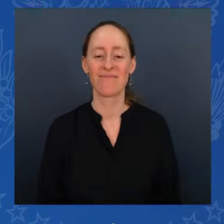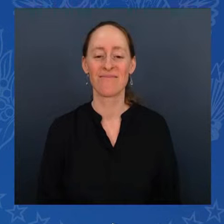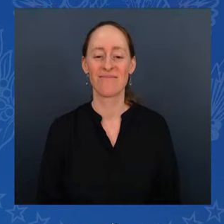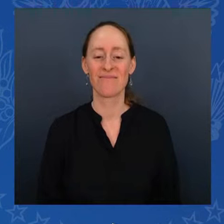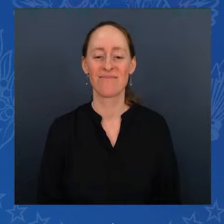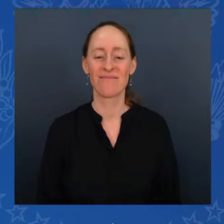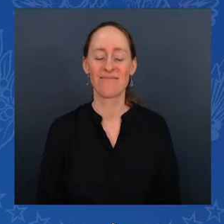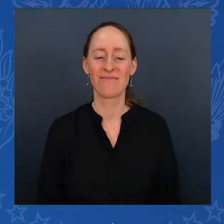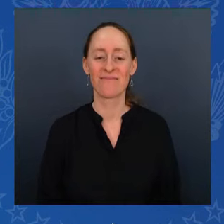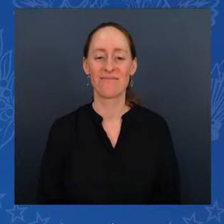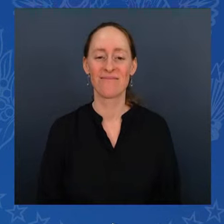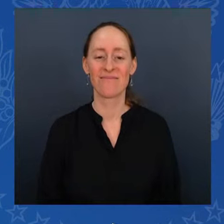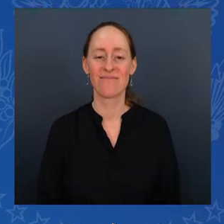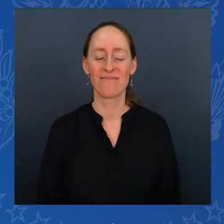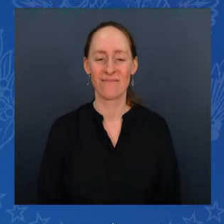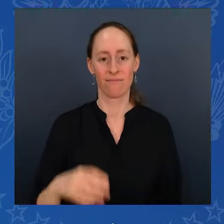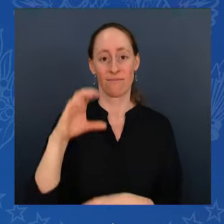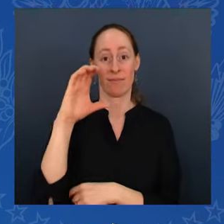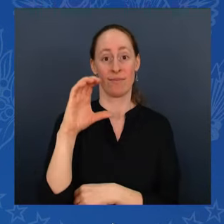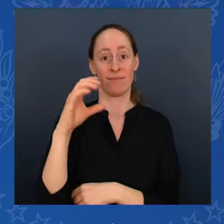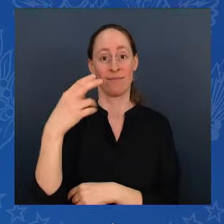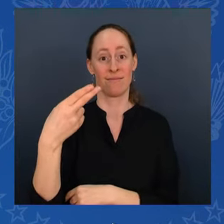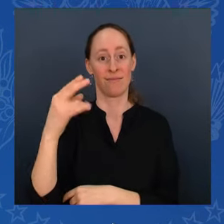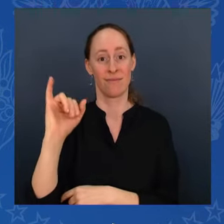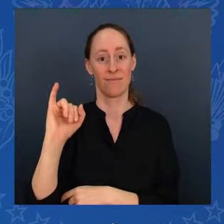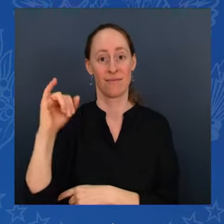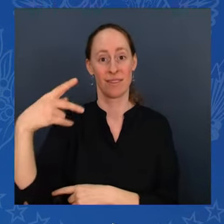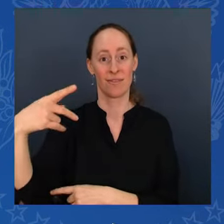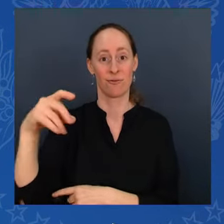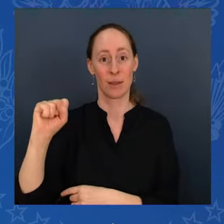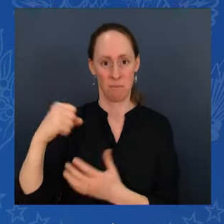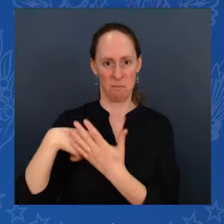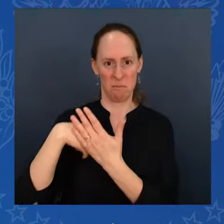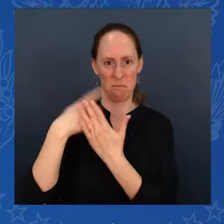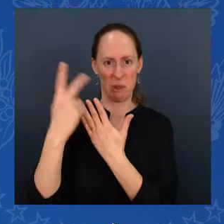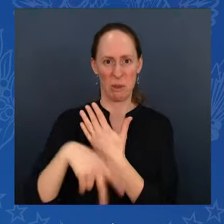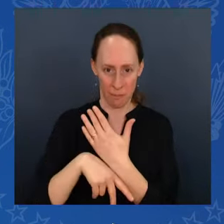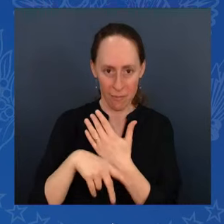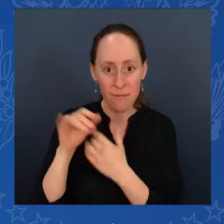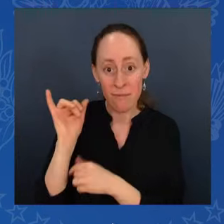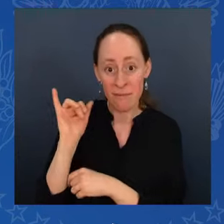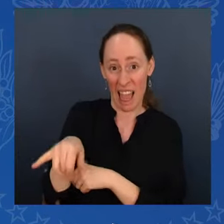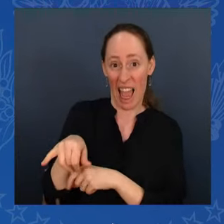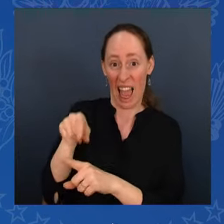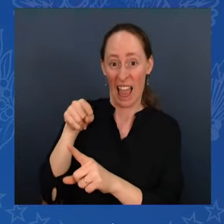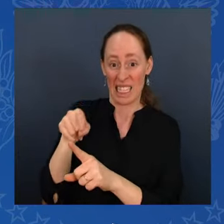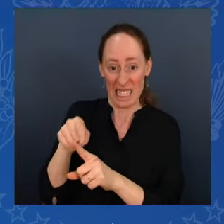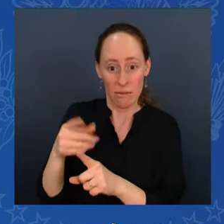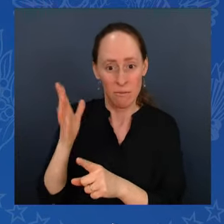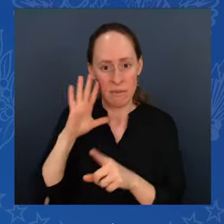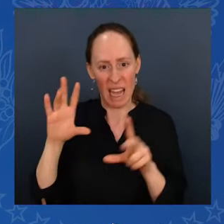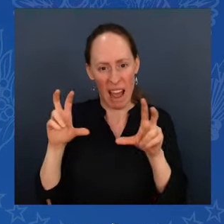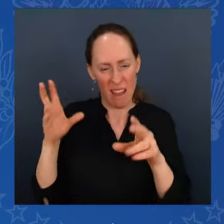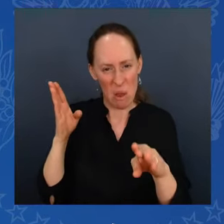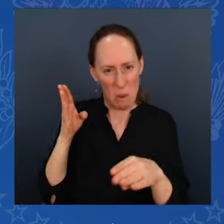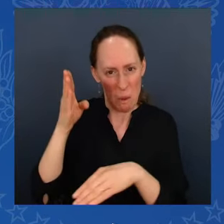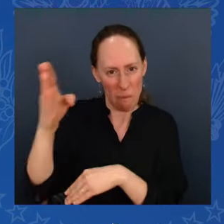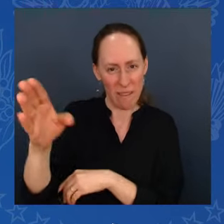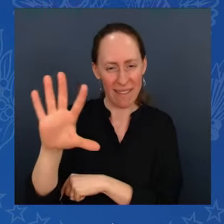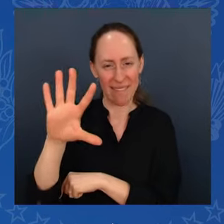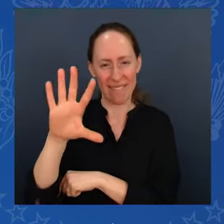together, well, guess what? It's going to invest over $50 billion in new programs, new ability to